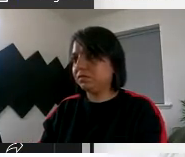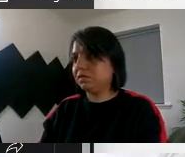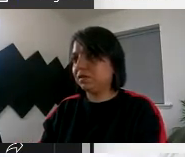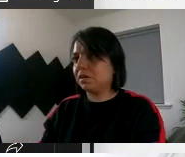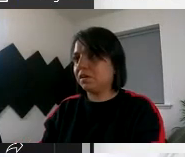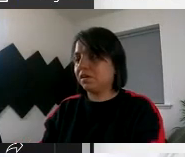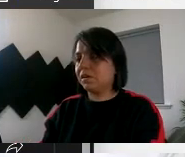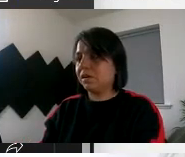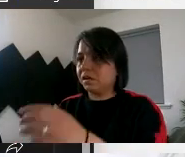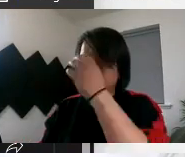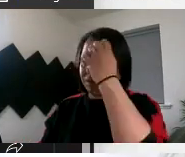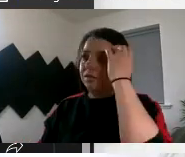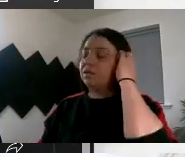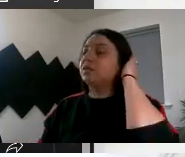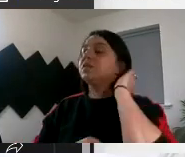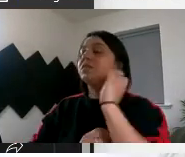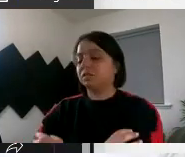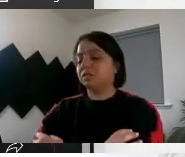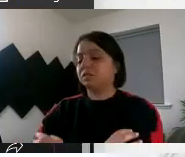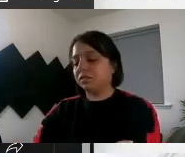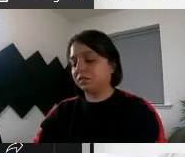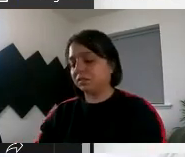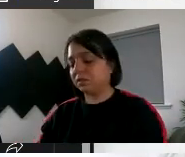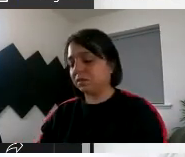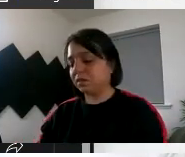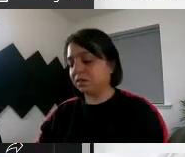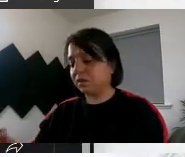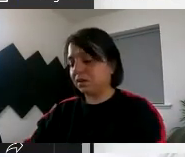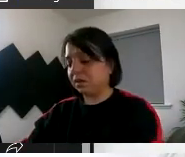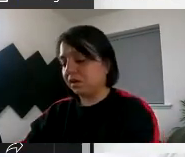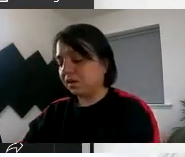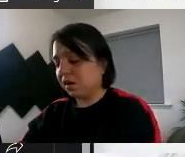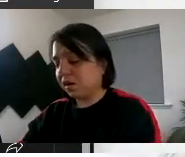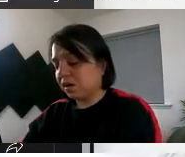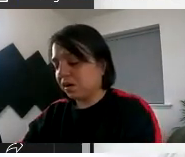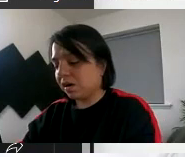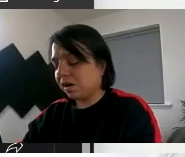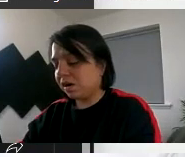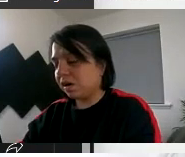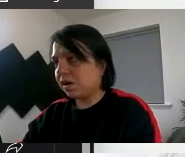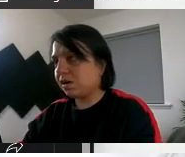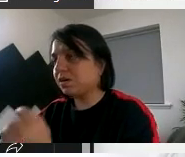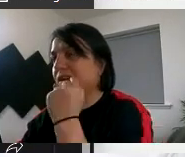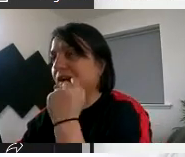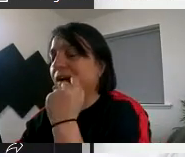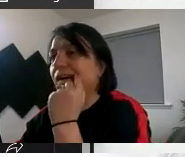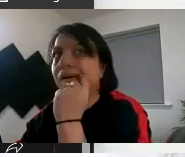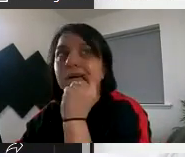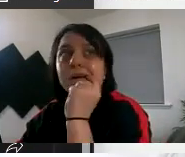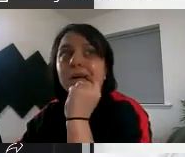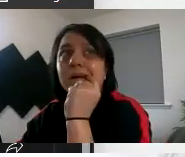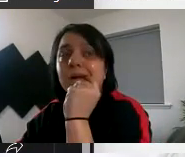I suppose in terms of what the film Endemilk was, is such an incredible